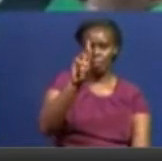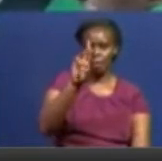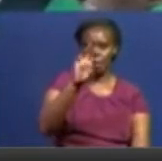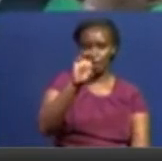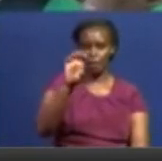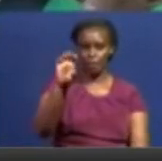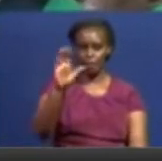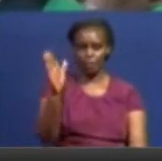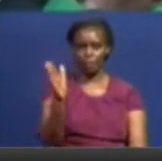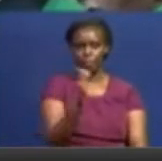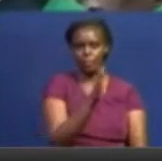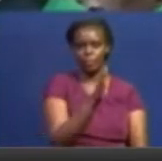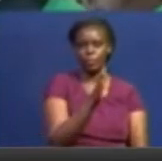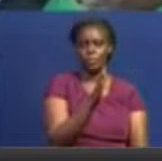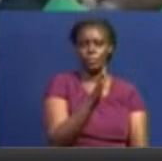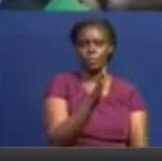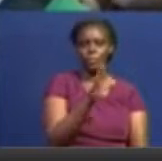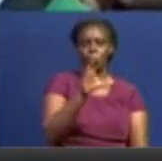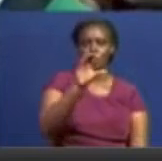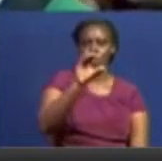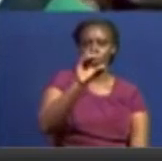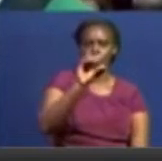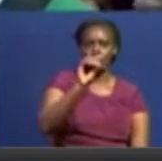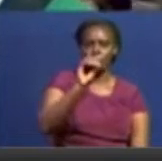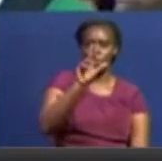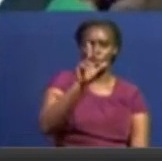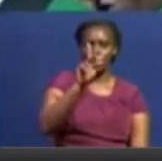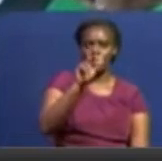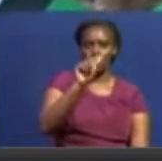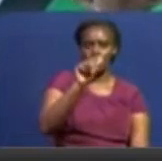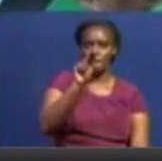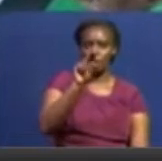Taveta John Okano Bwire.